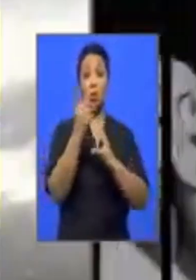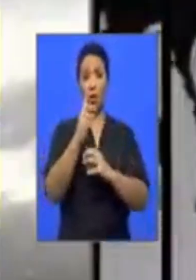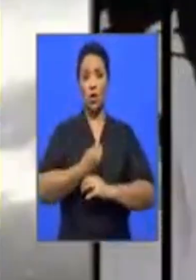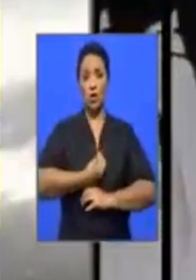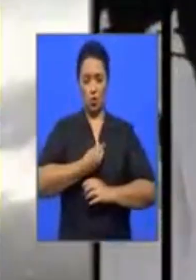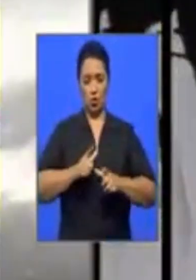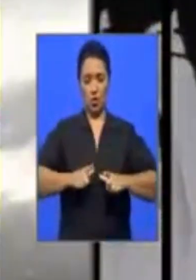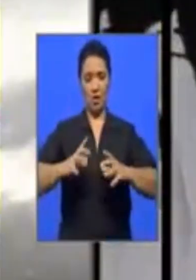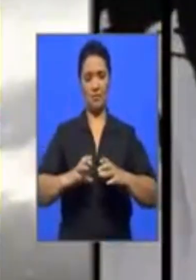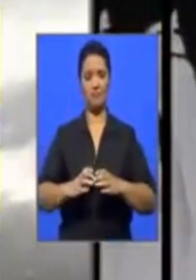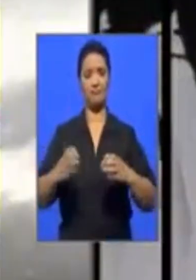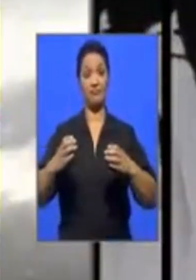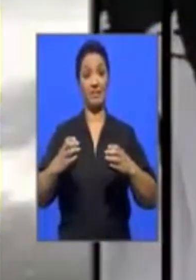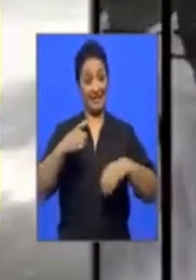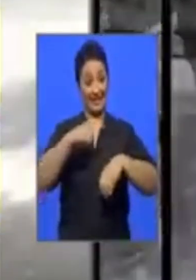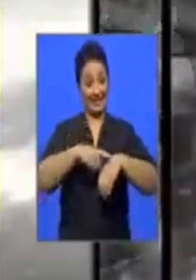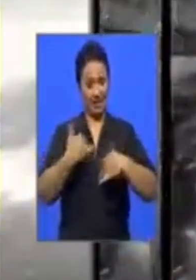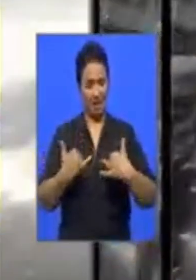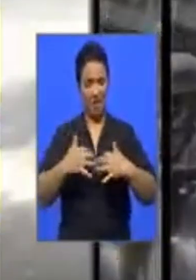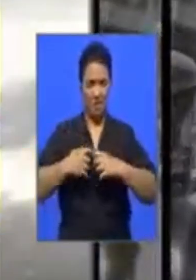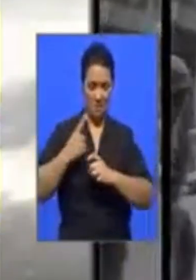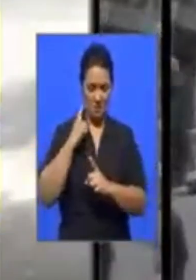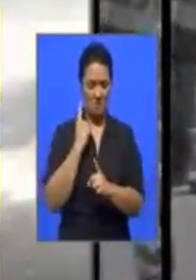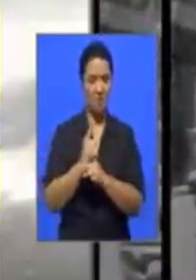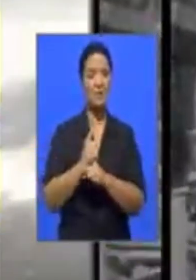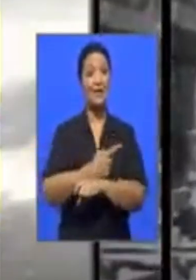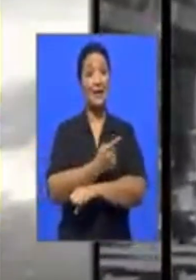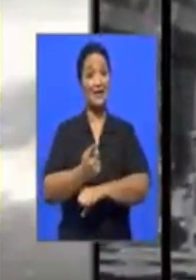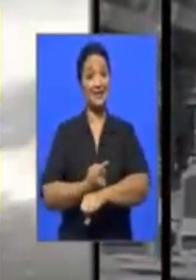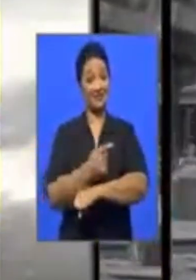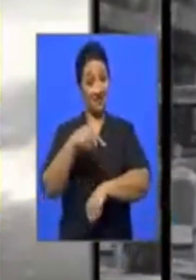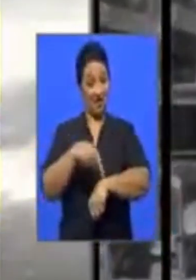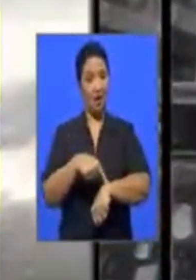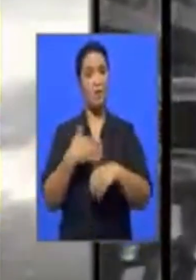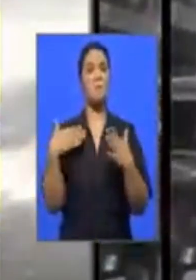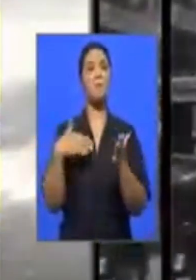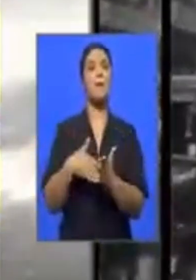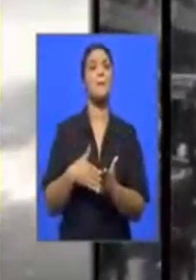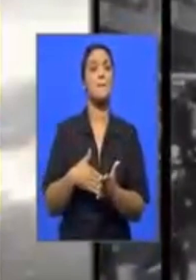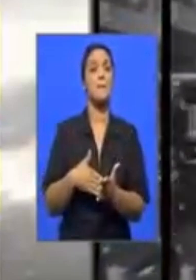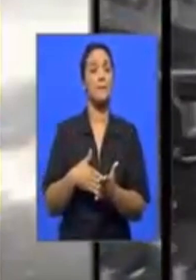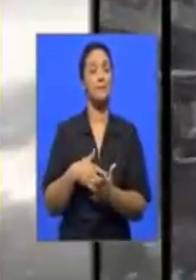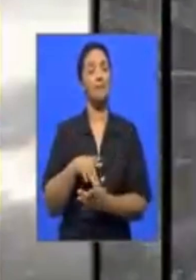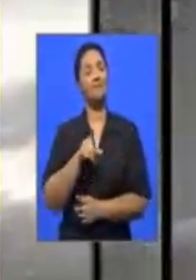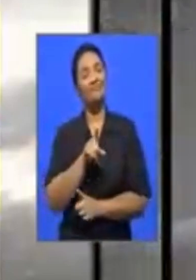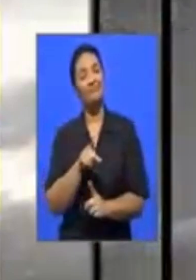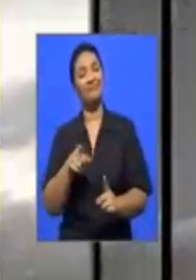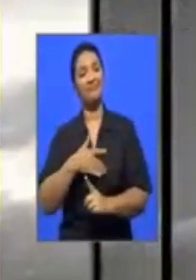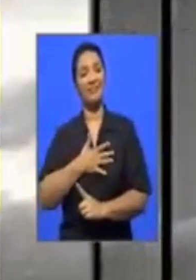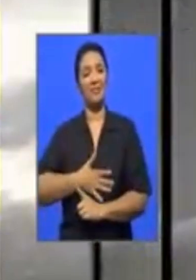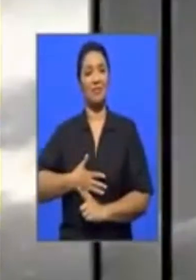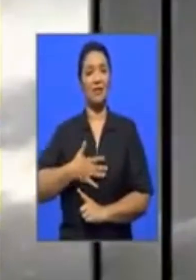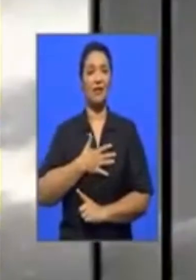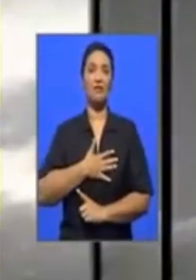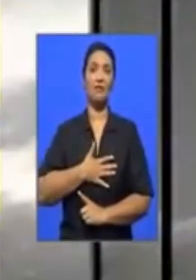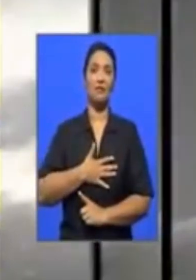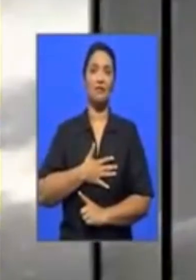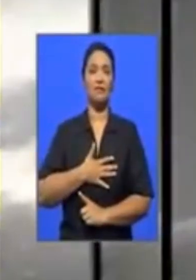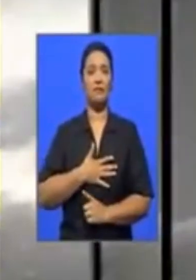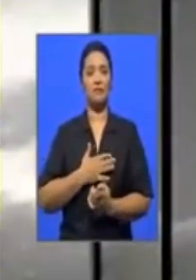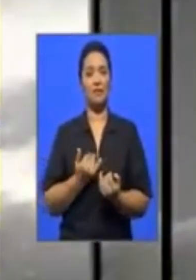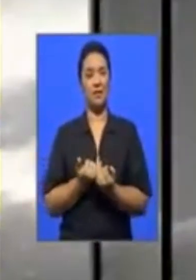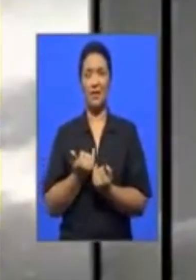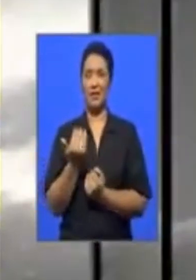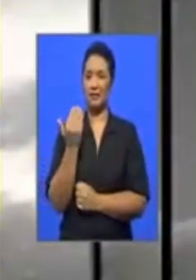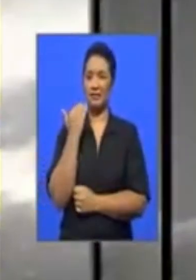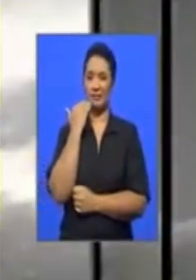Youth League president Anton Lembede. Among these Youth League leaders were lawyers and intellectuals.